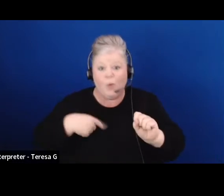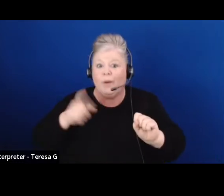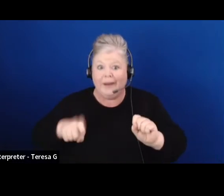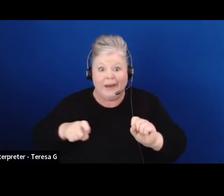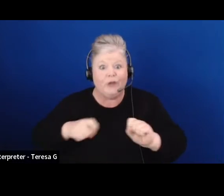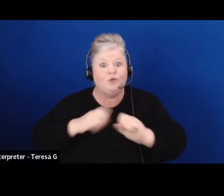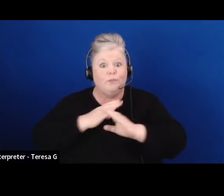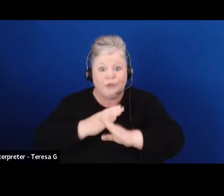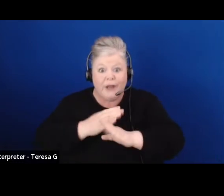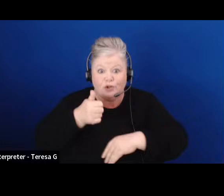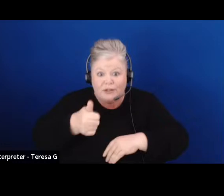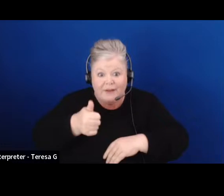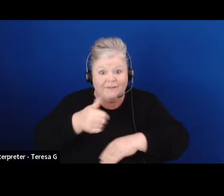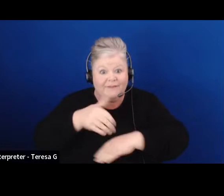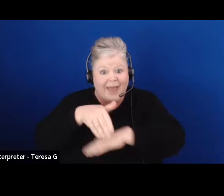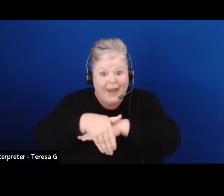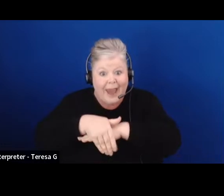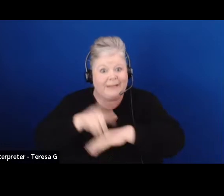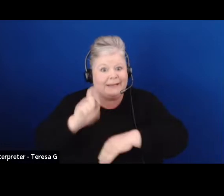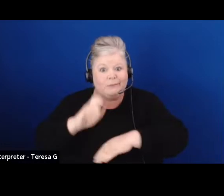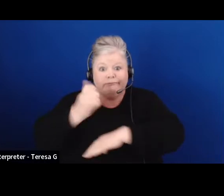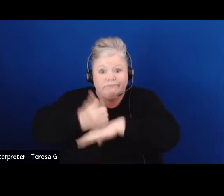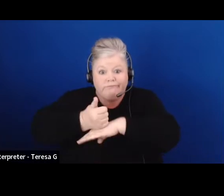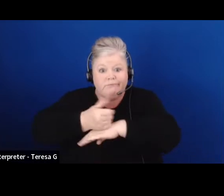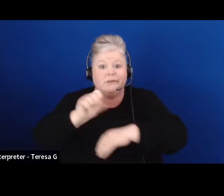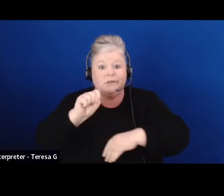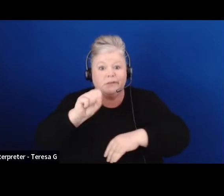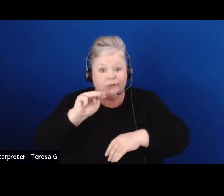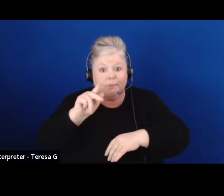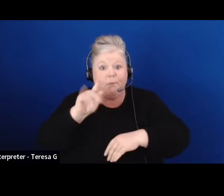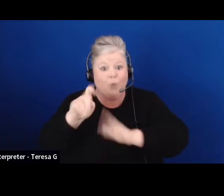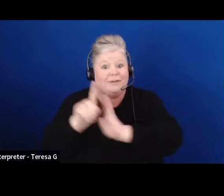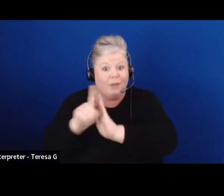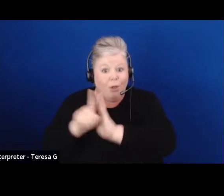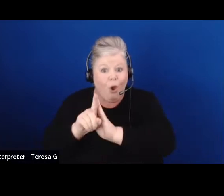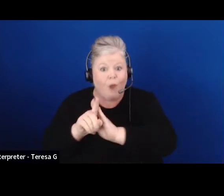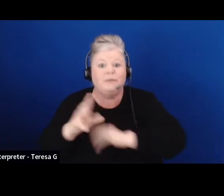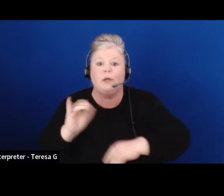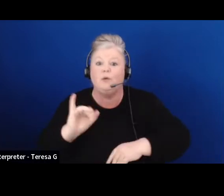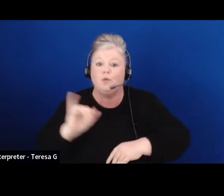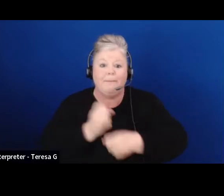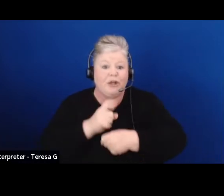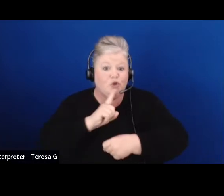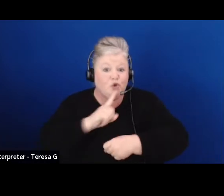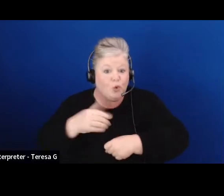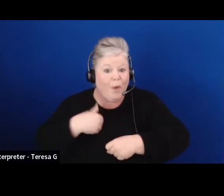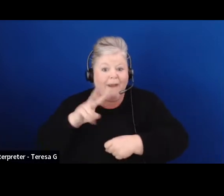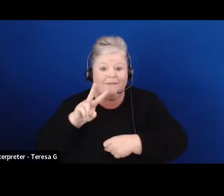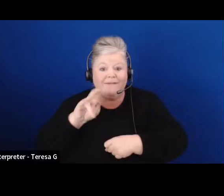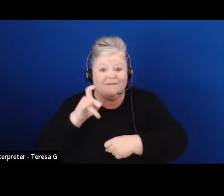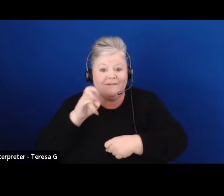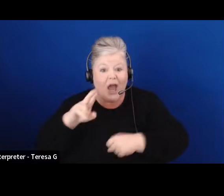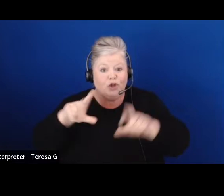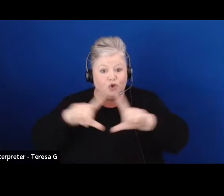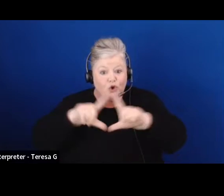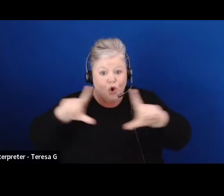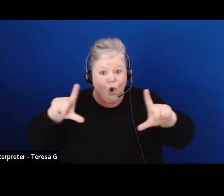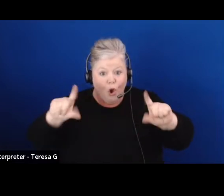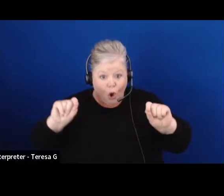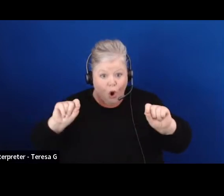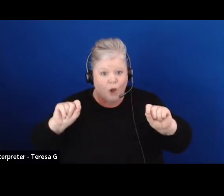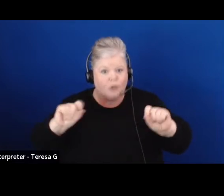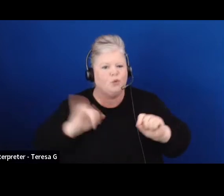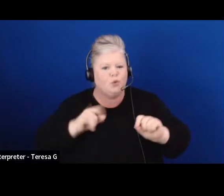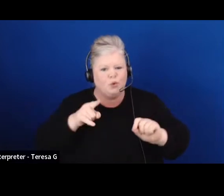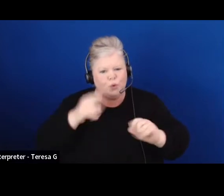night when we're sleeping. Let's get those smoke detectors in. And let's make sure that we have our visor cards and we think ahead what